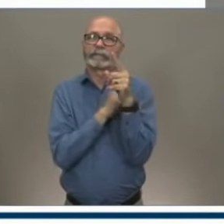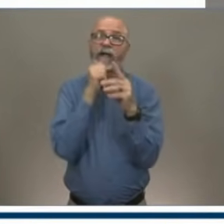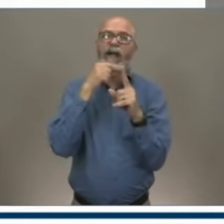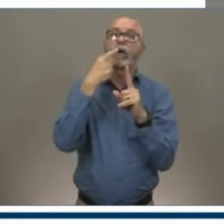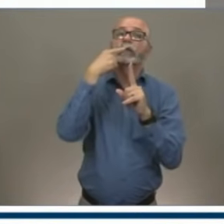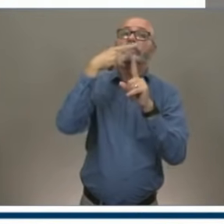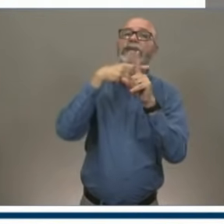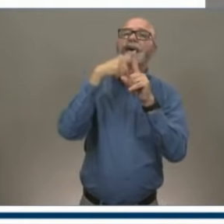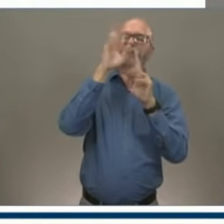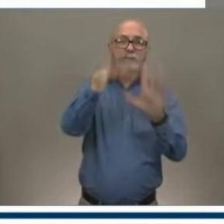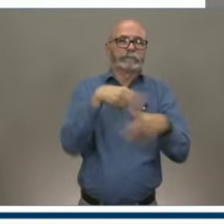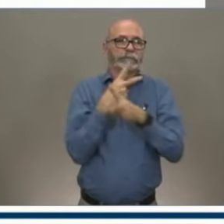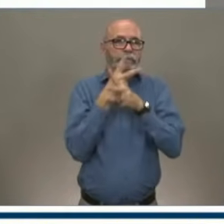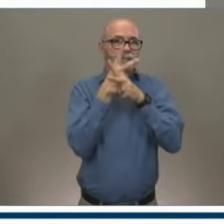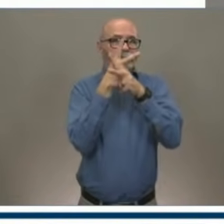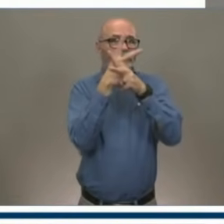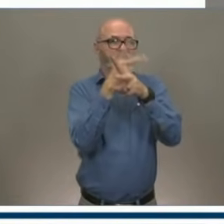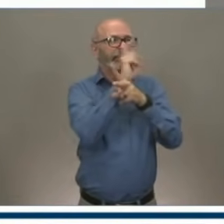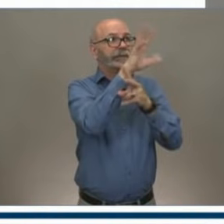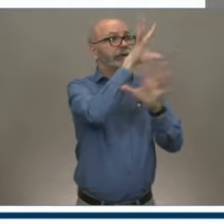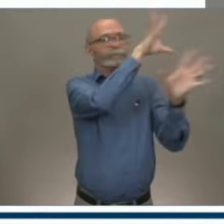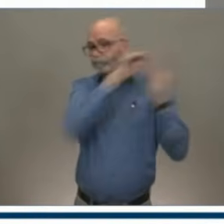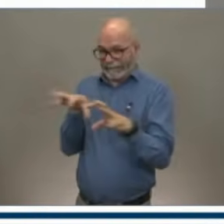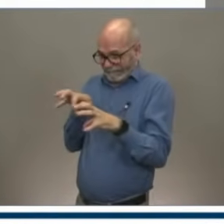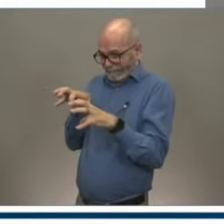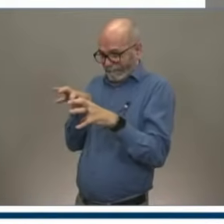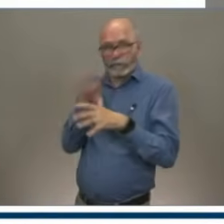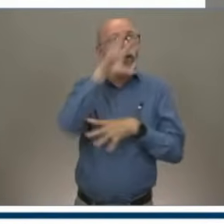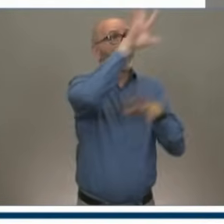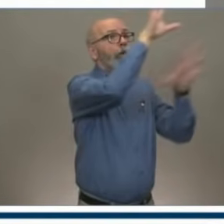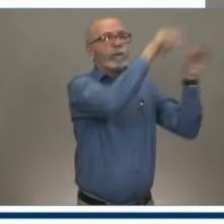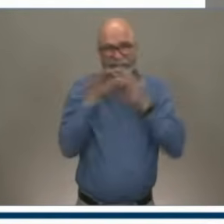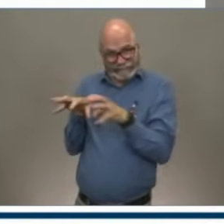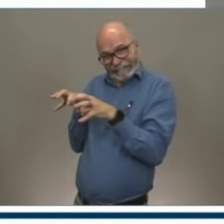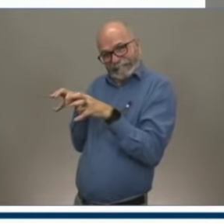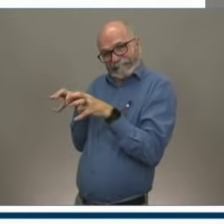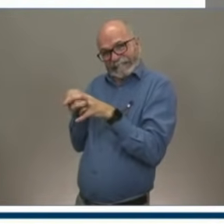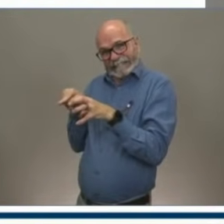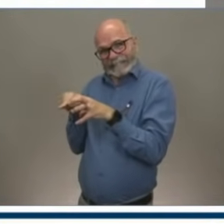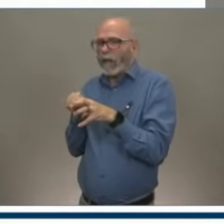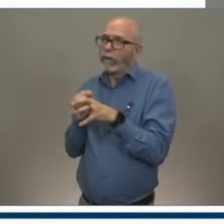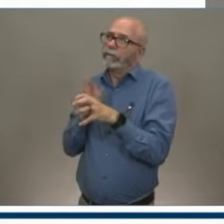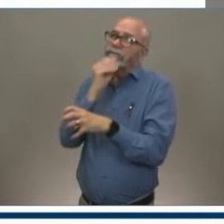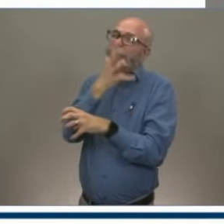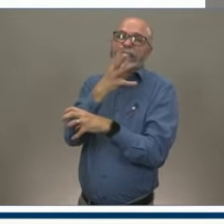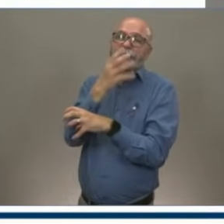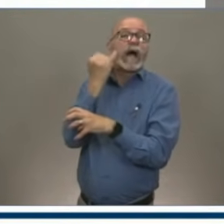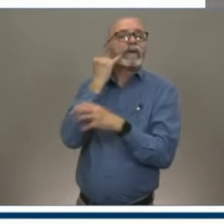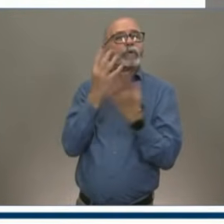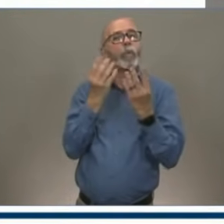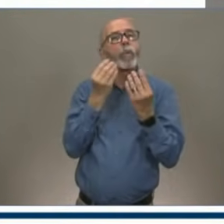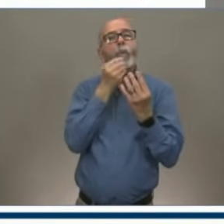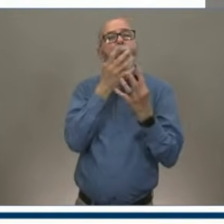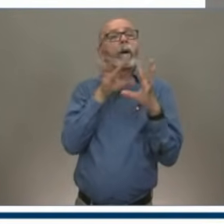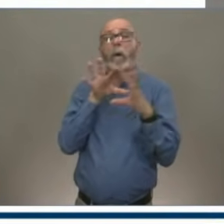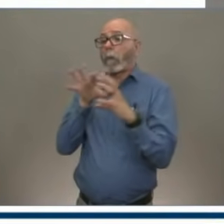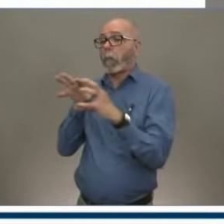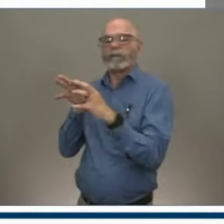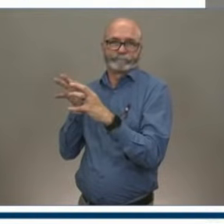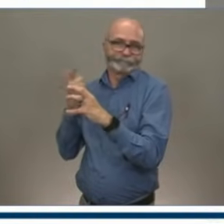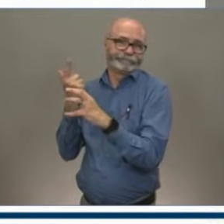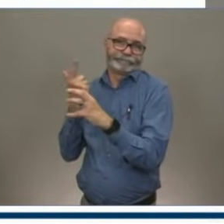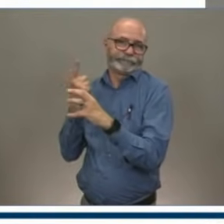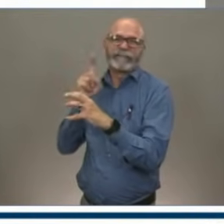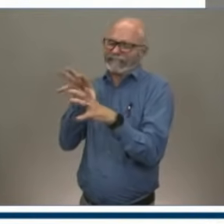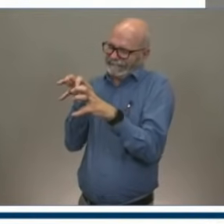complicated calculus about vaccine amount, risk groups, and facilities where you can immunize folks. And that's the logistic planning, which